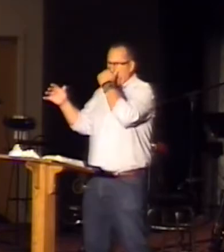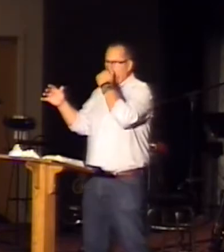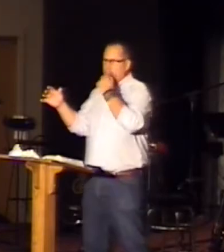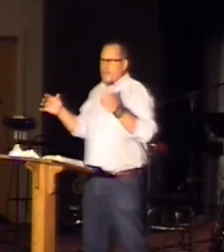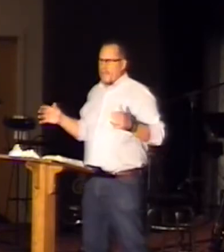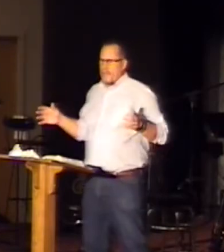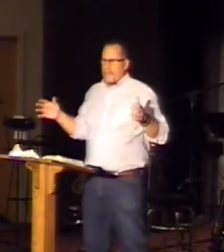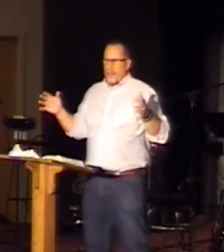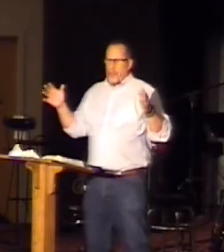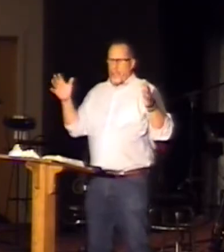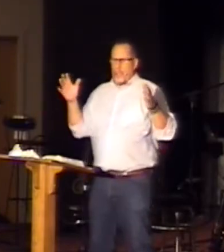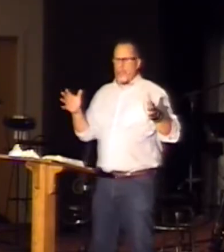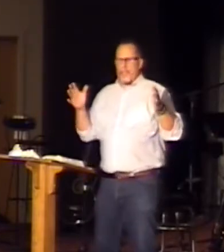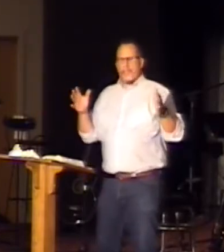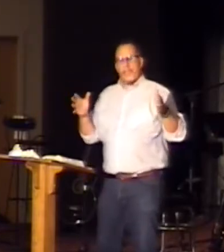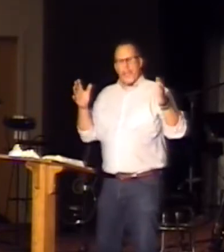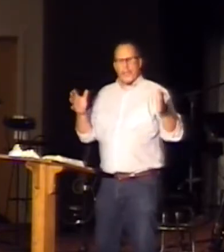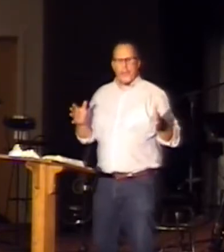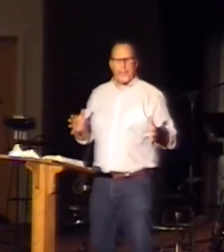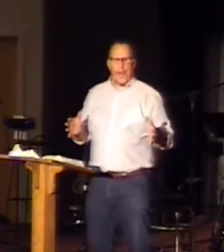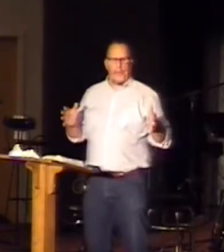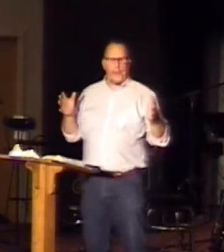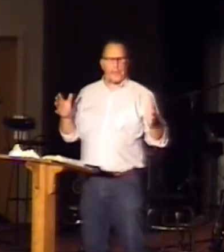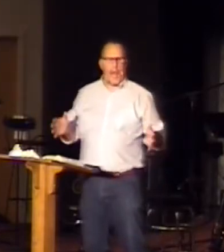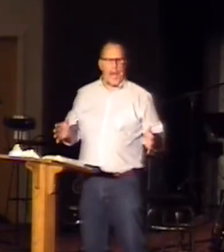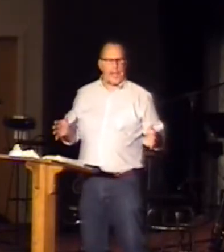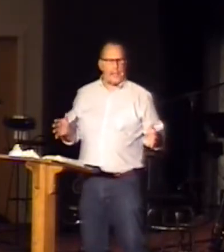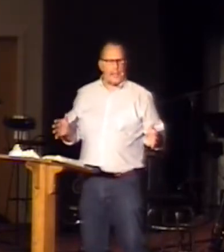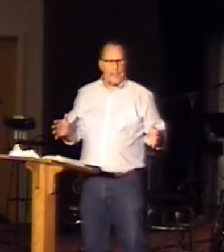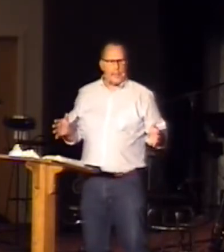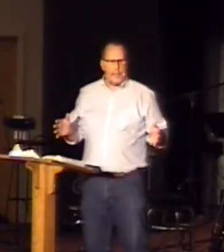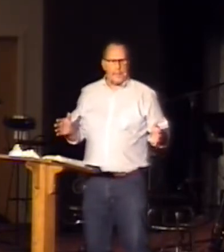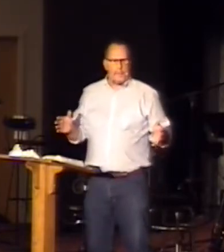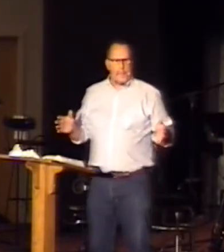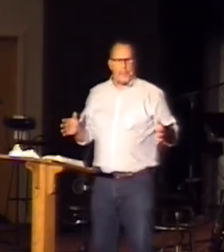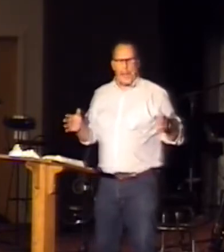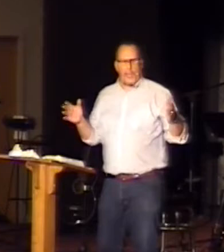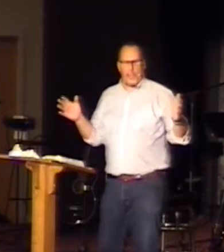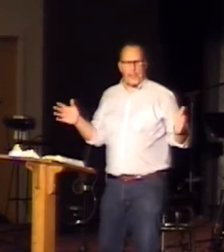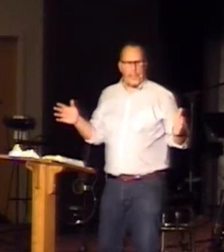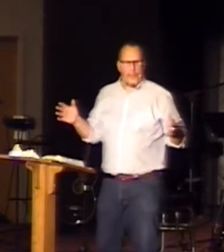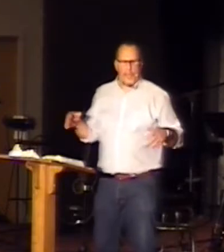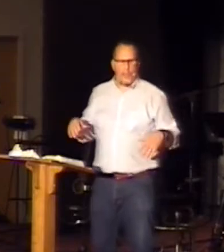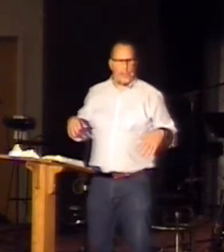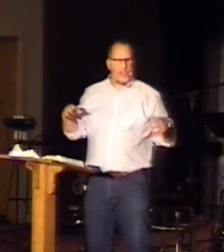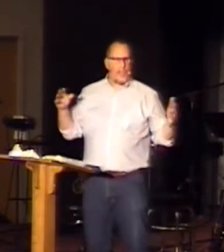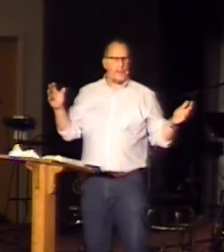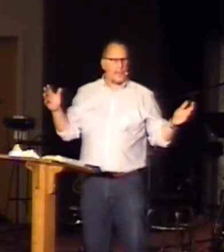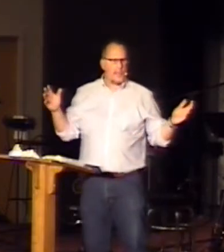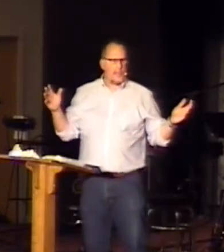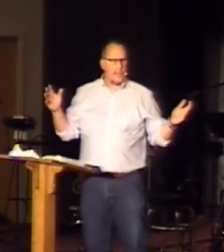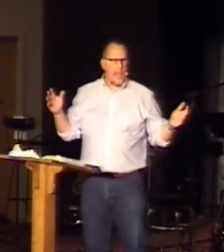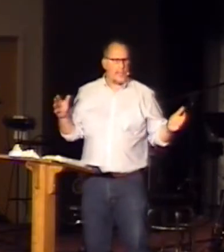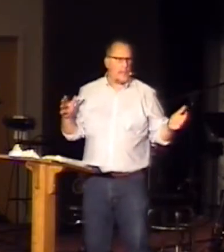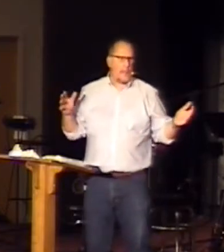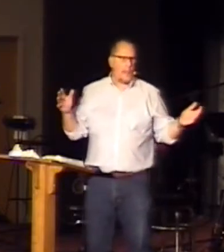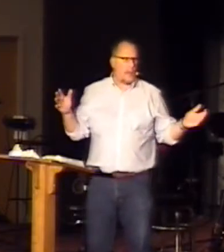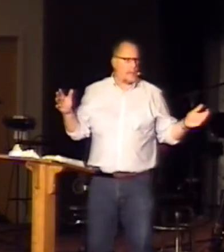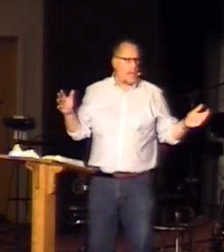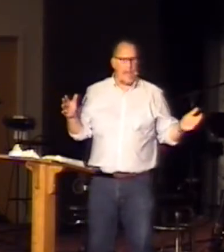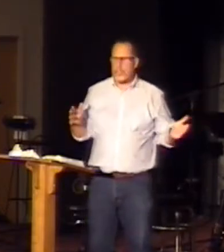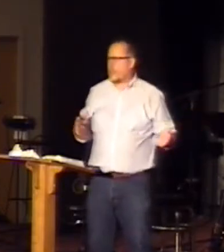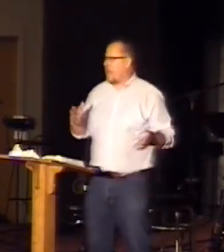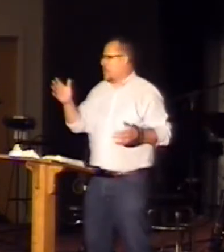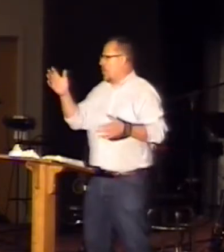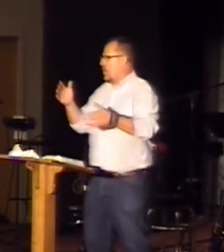Amen. When you disconnect yourself from God, you probably look at yourself and say, what's the use? I see people all